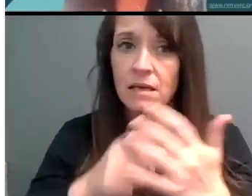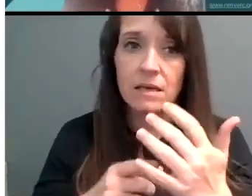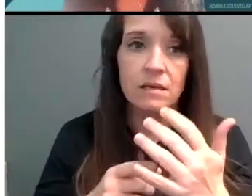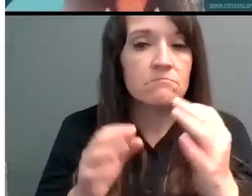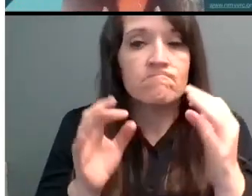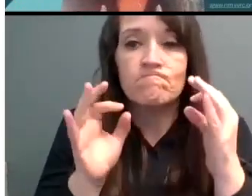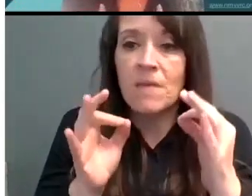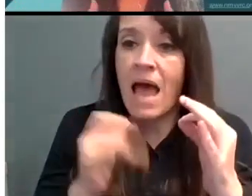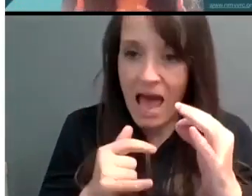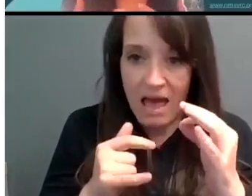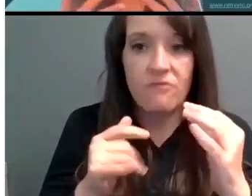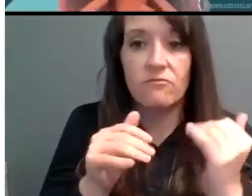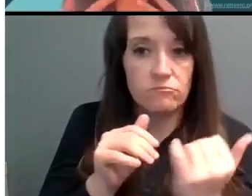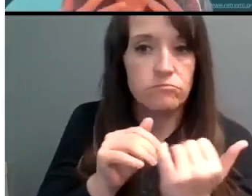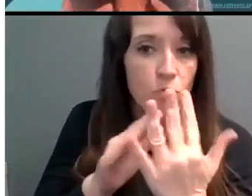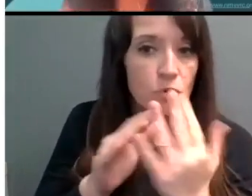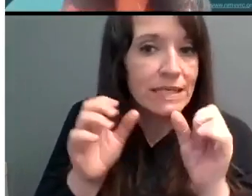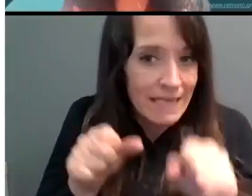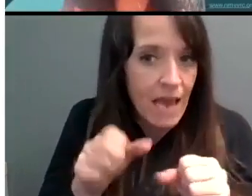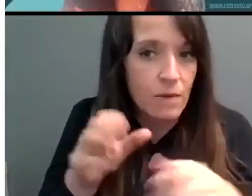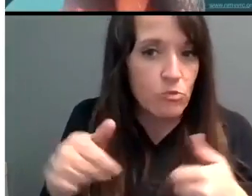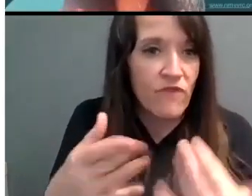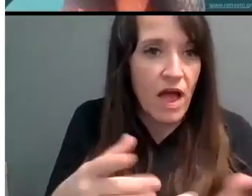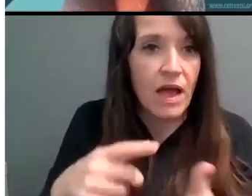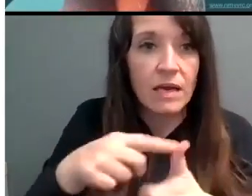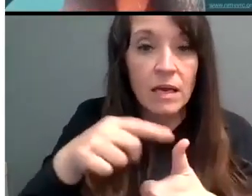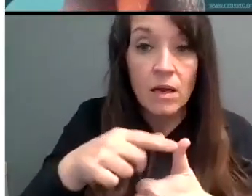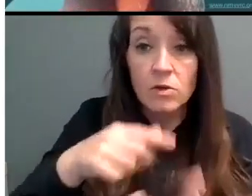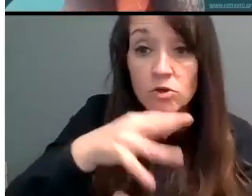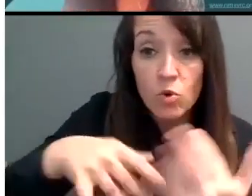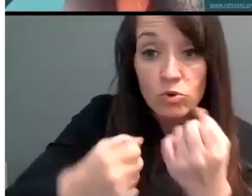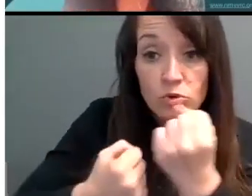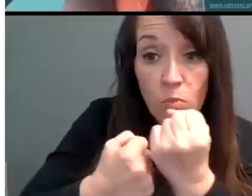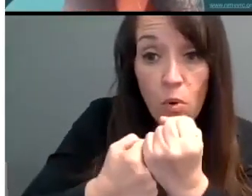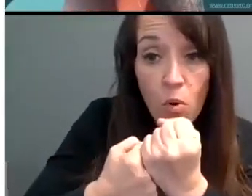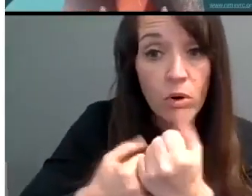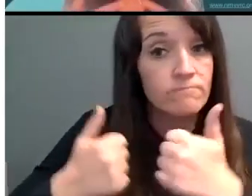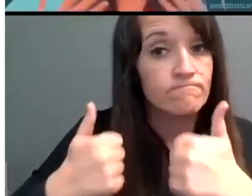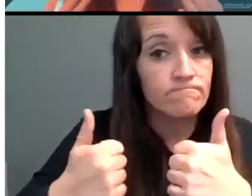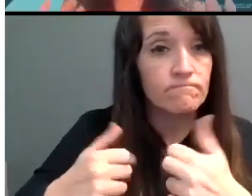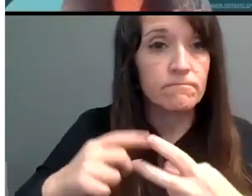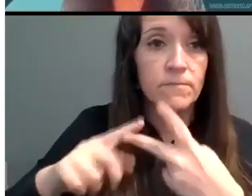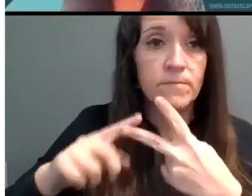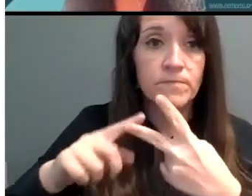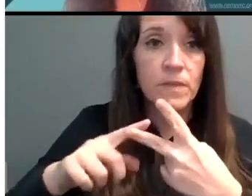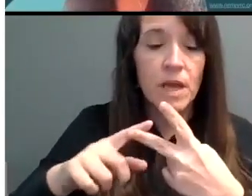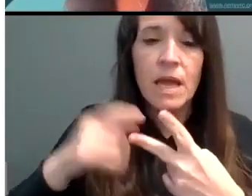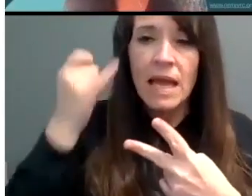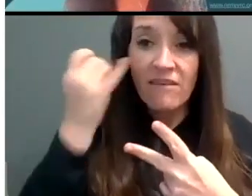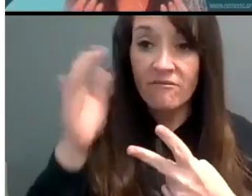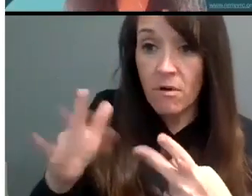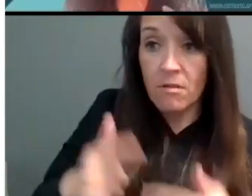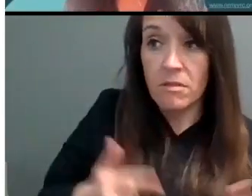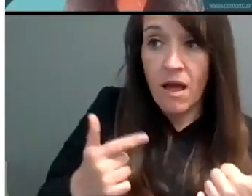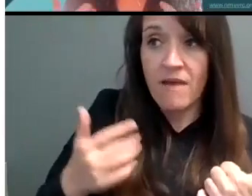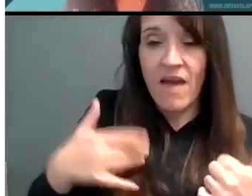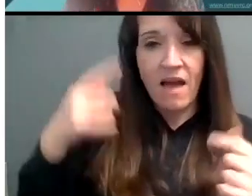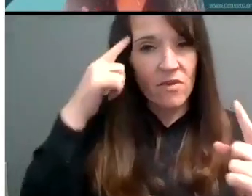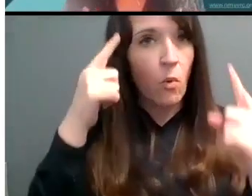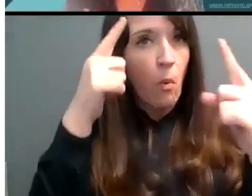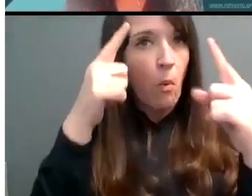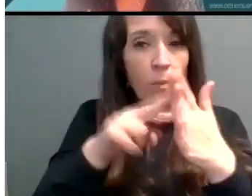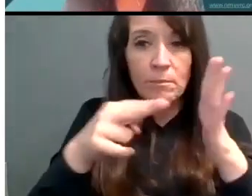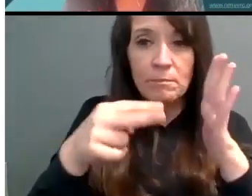buffer. Having a sense of meaning and purpose in life is a protective factor. Managing emotions and managing